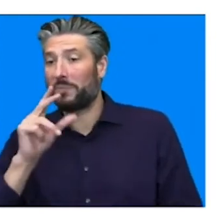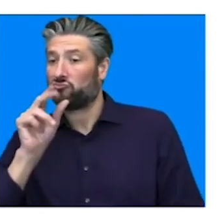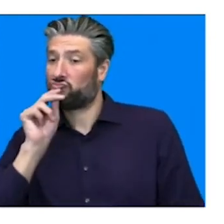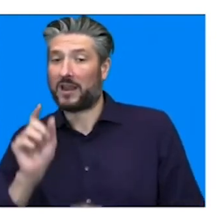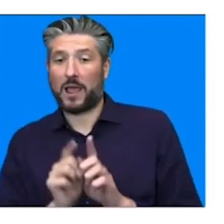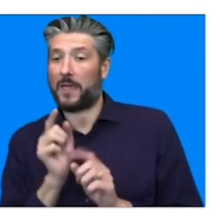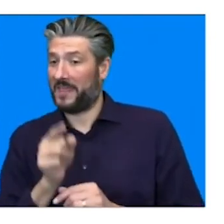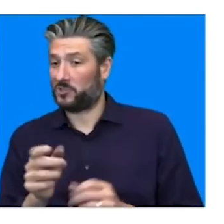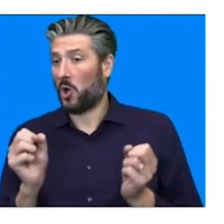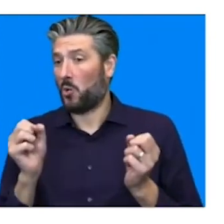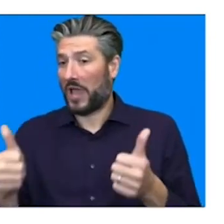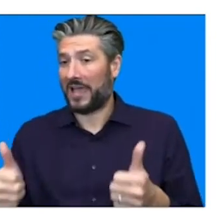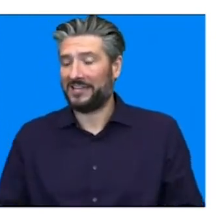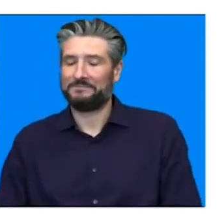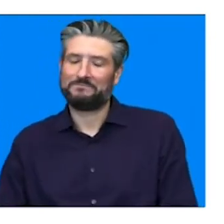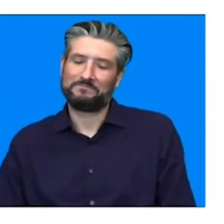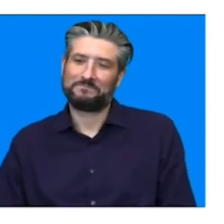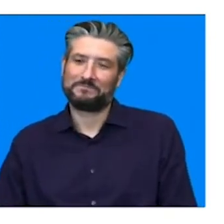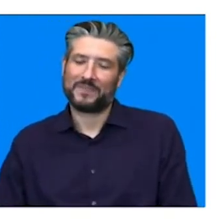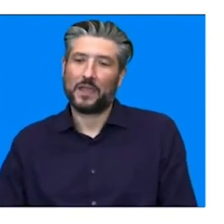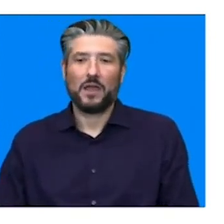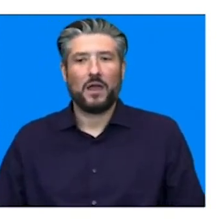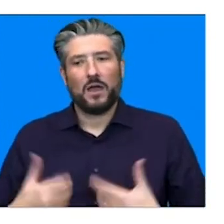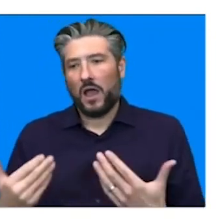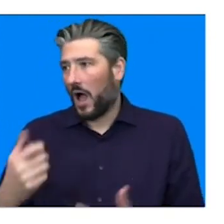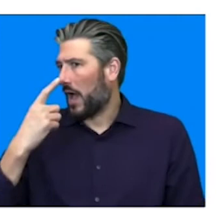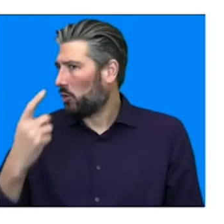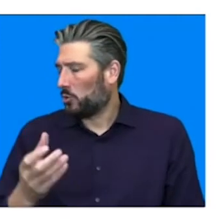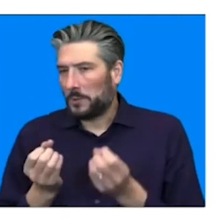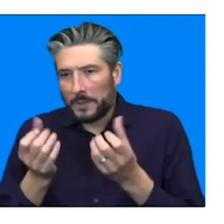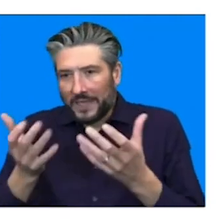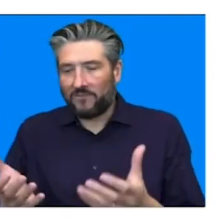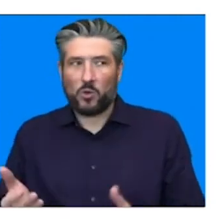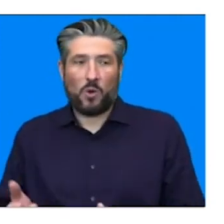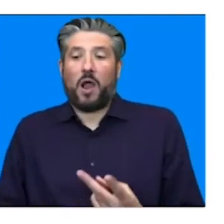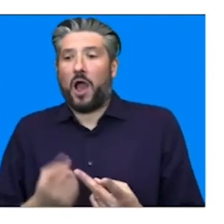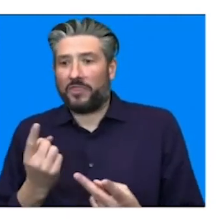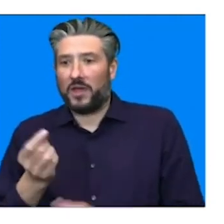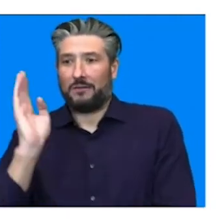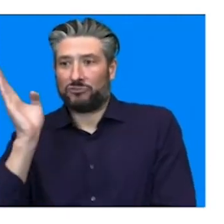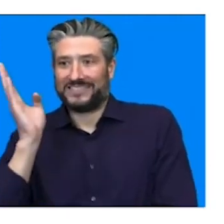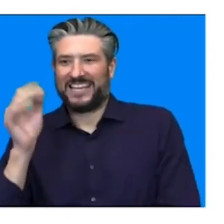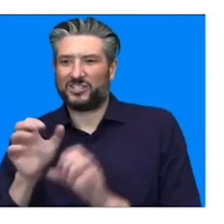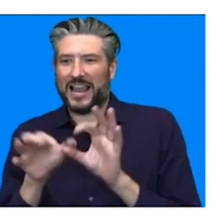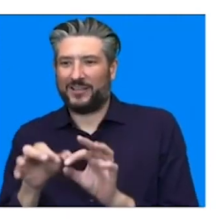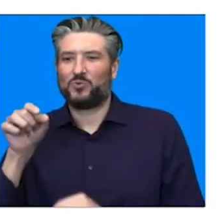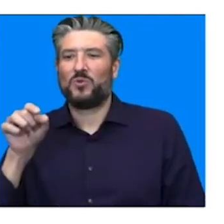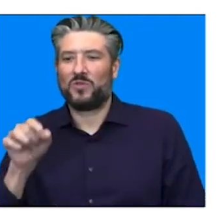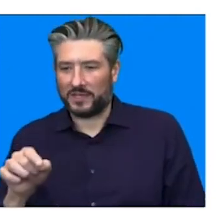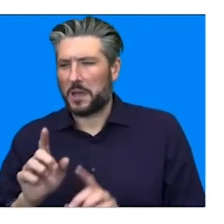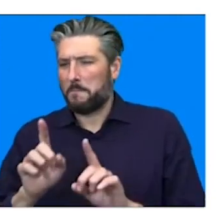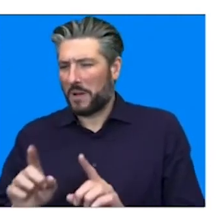okay. We could devote a whole nother presentation to text-to-speech on its own, but just a couple more points for